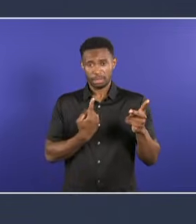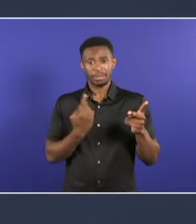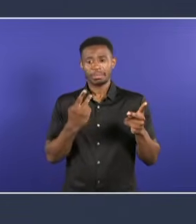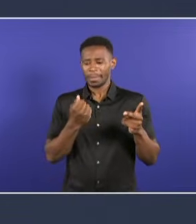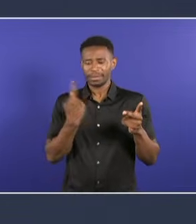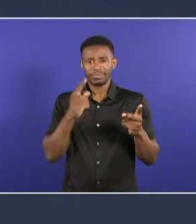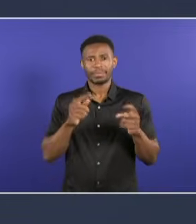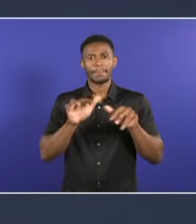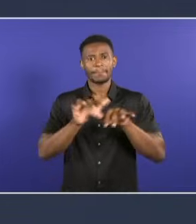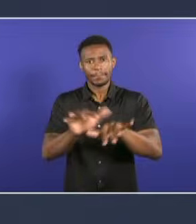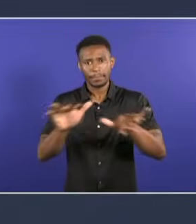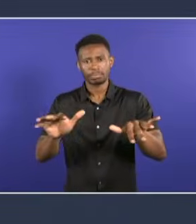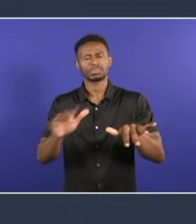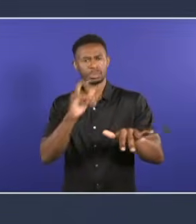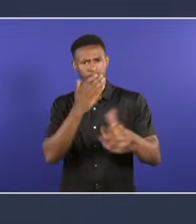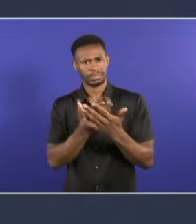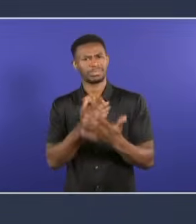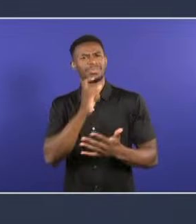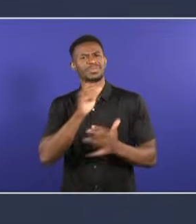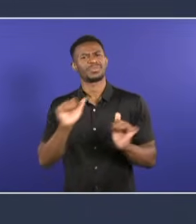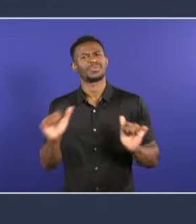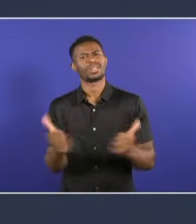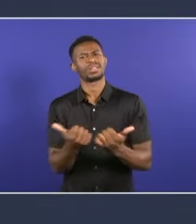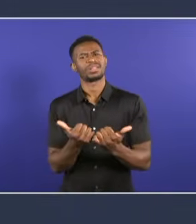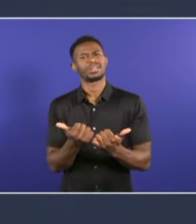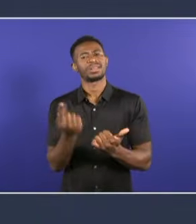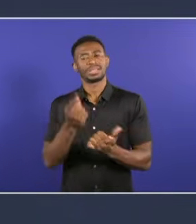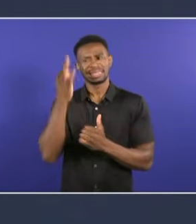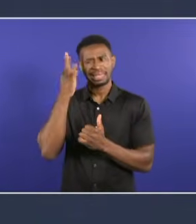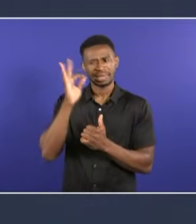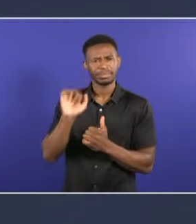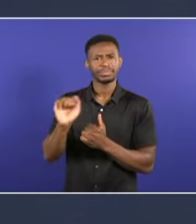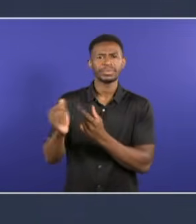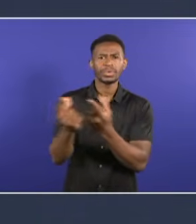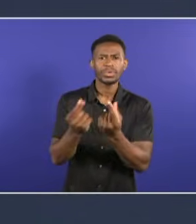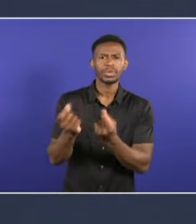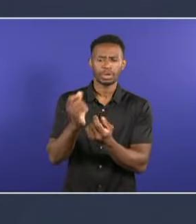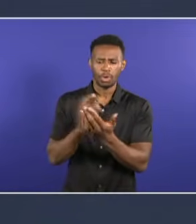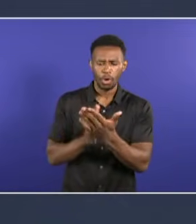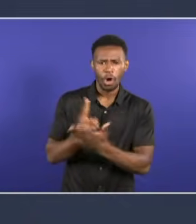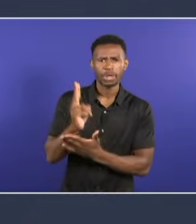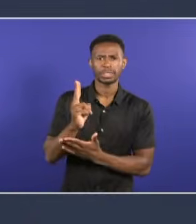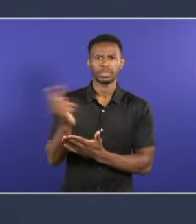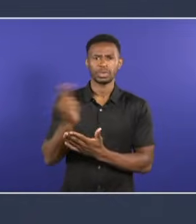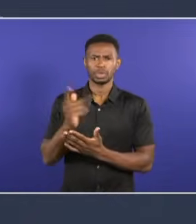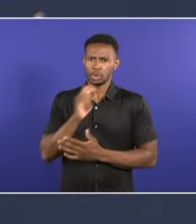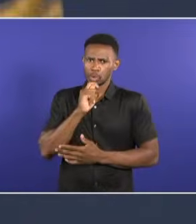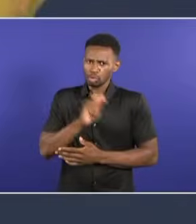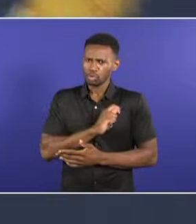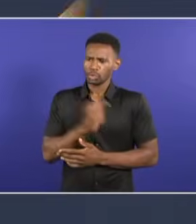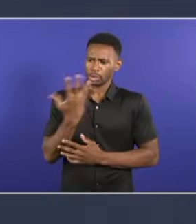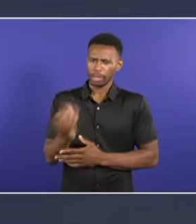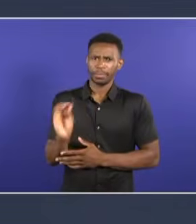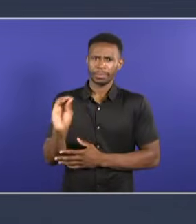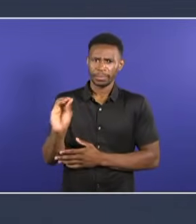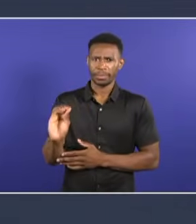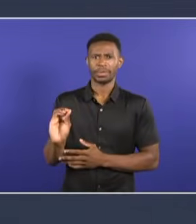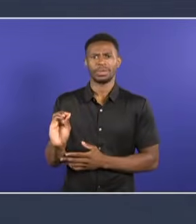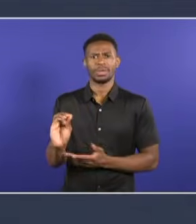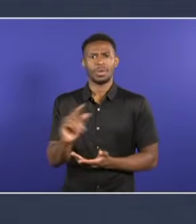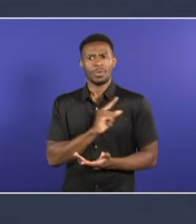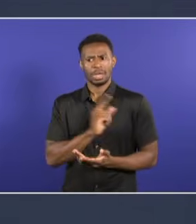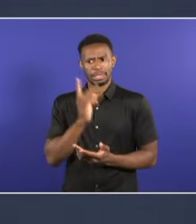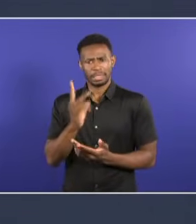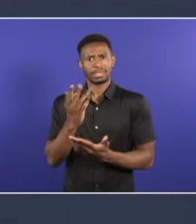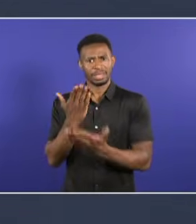government that serves with integrity and honesty can restore hope where decline once seemed